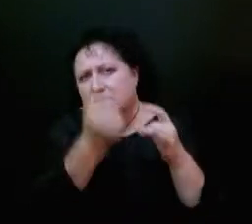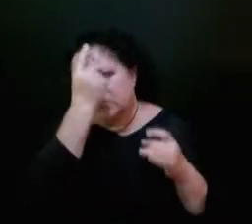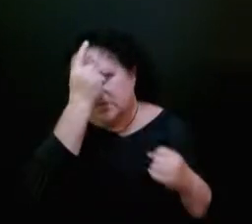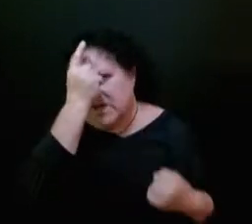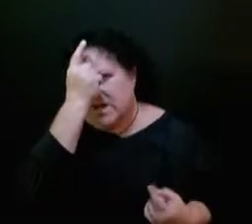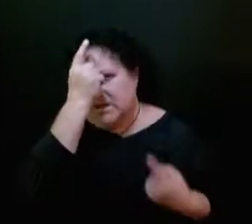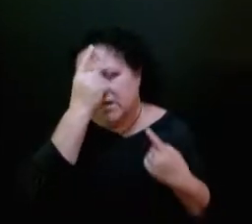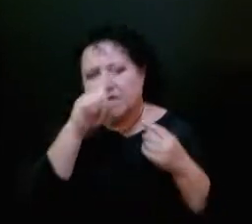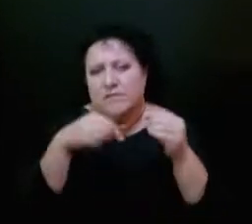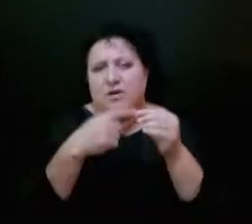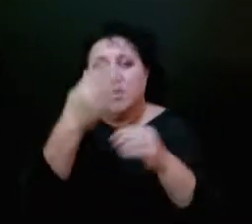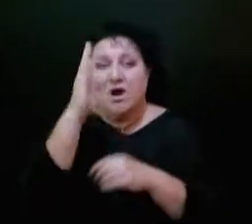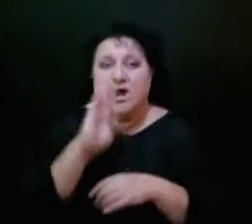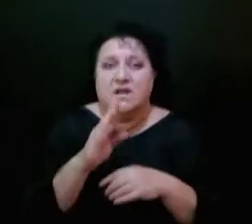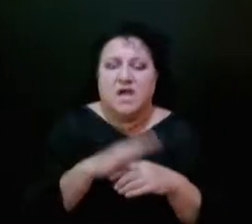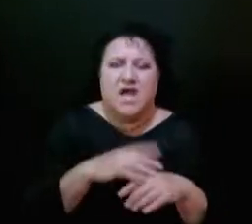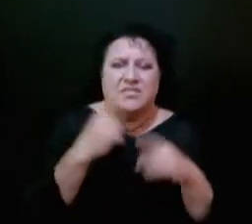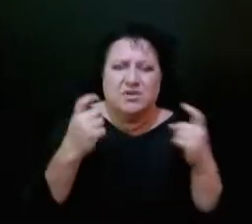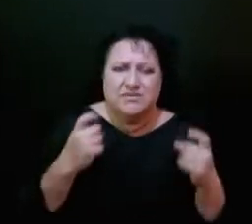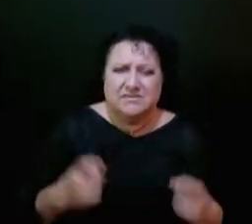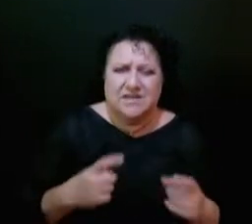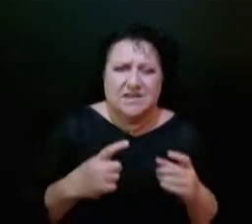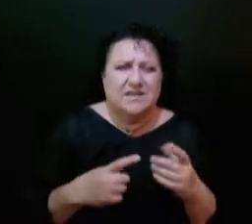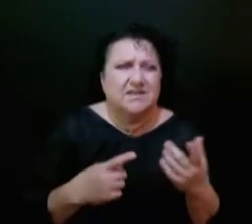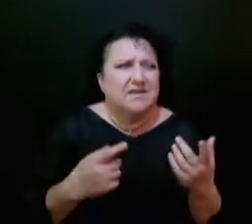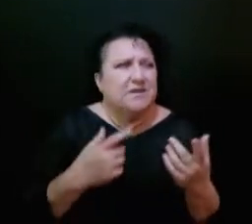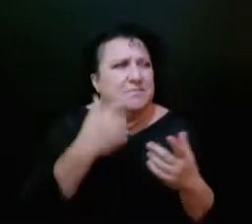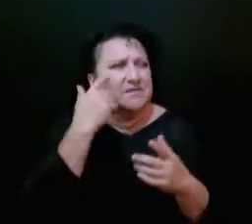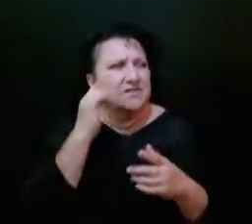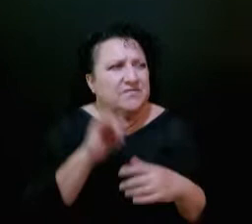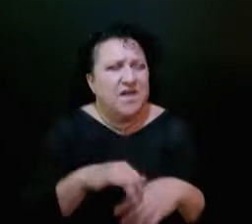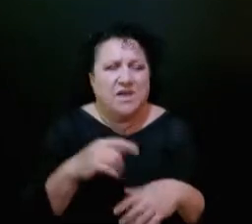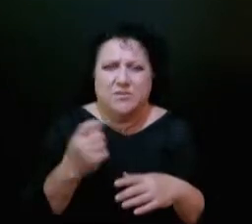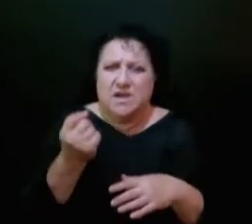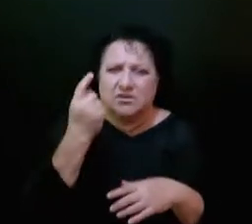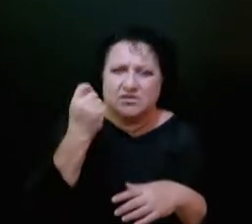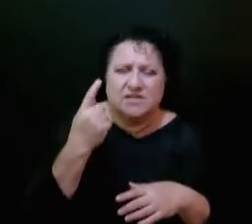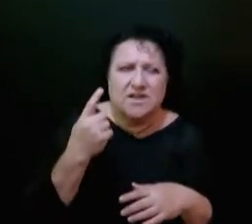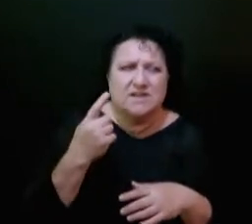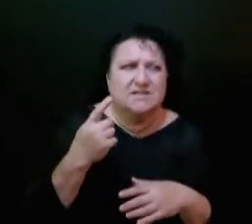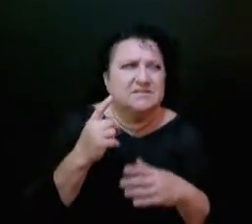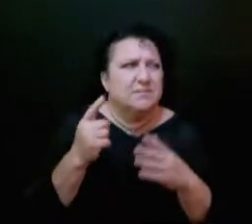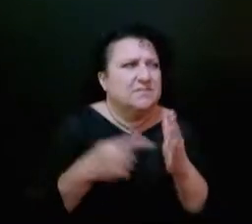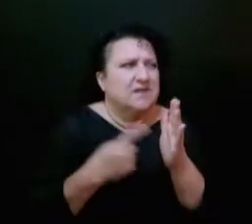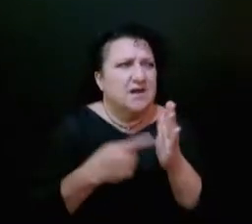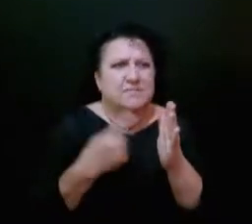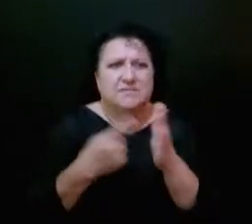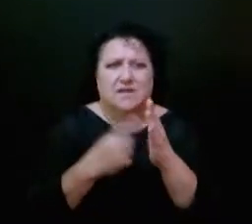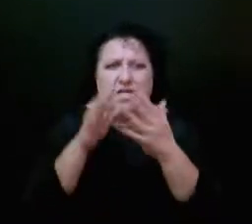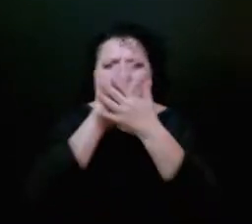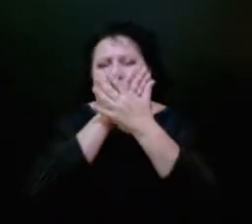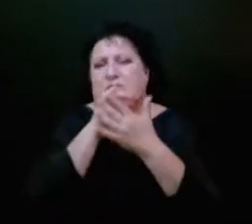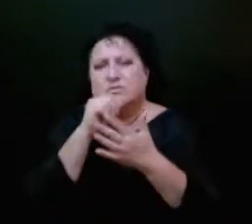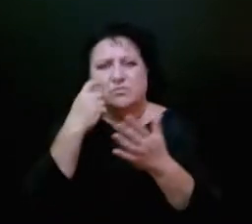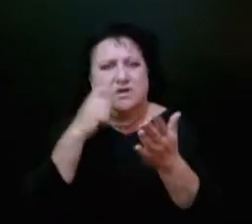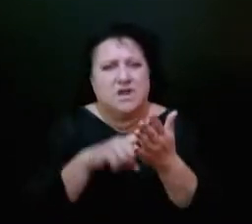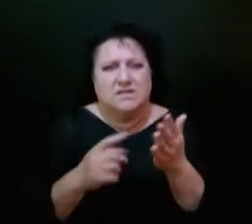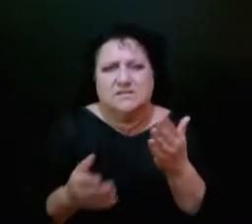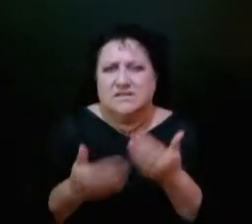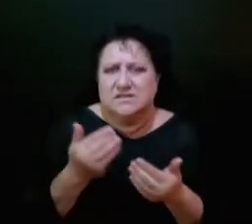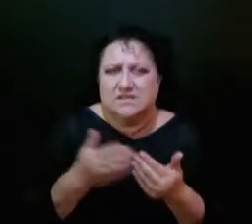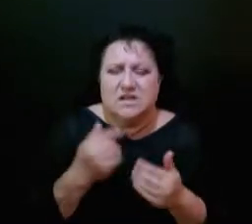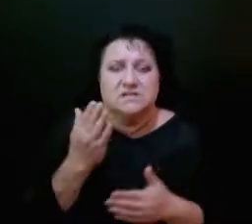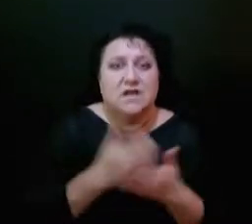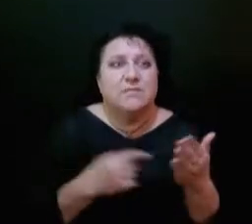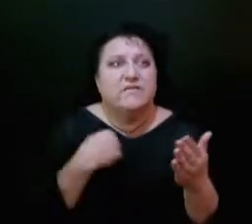sin, sometimes that understanding gets darkened. And many of us are going through so much. I don't want to glaze over that. Many of us are dealing with so